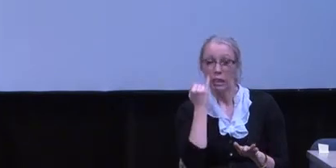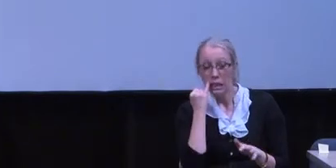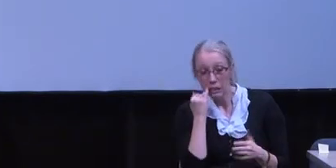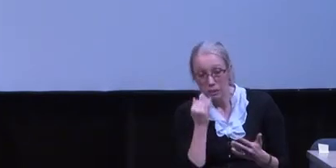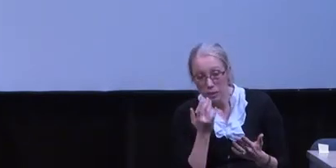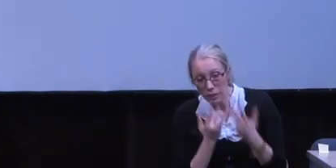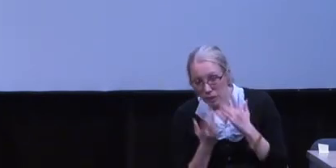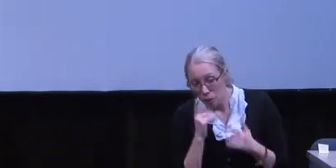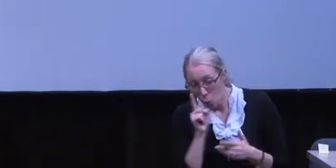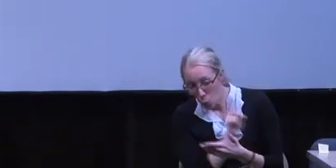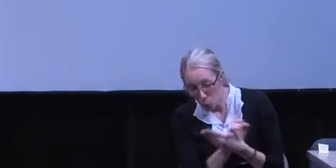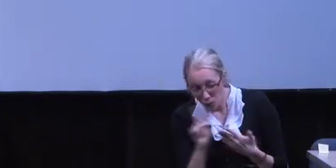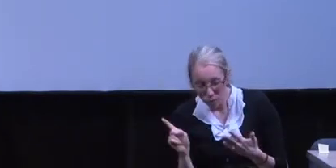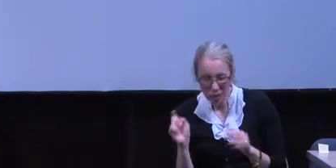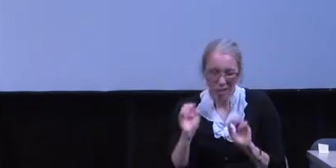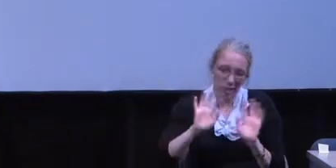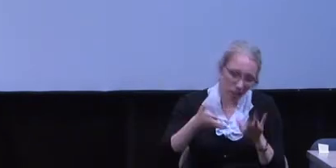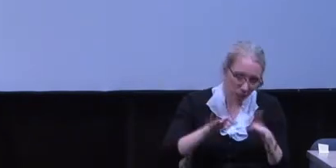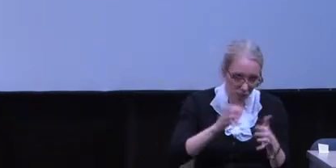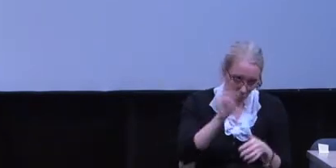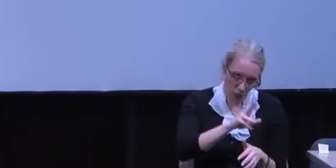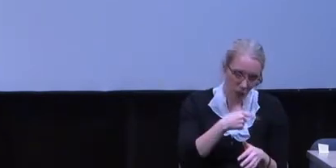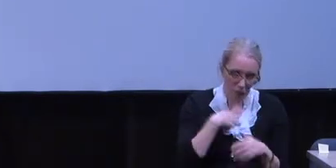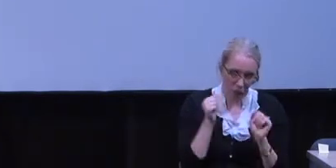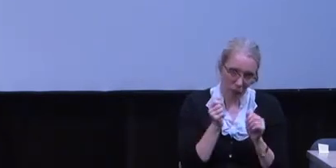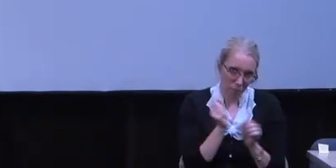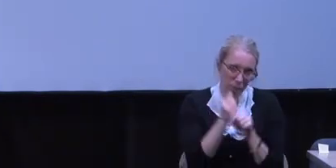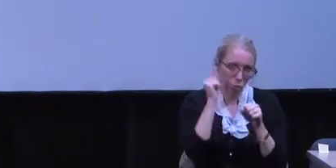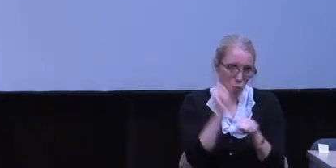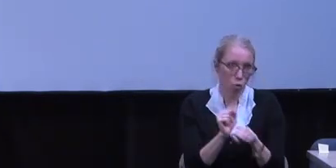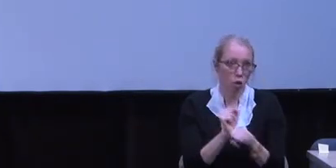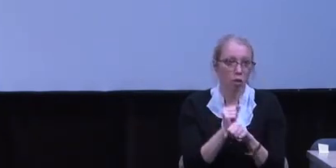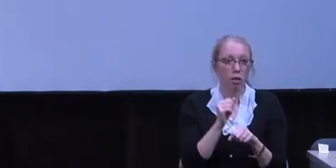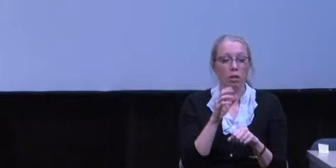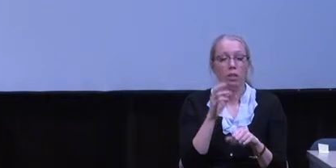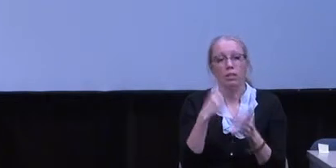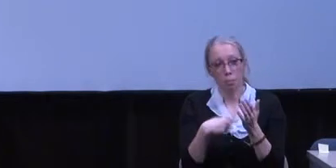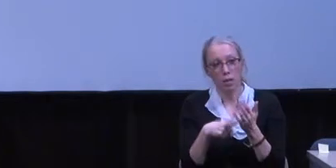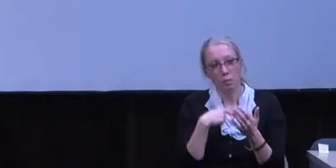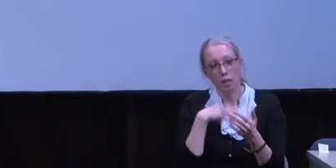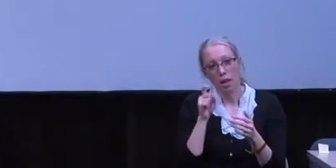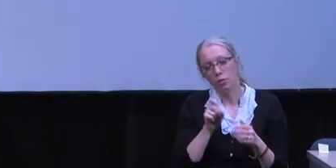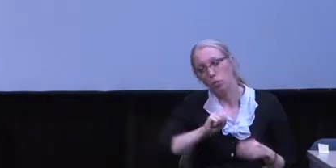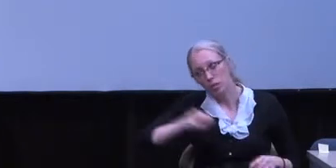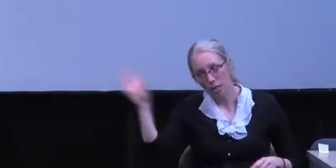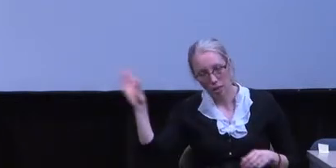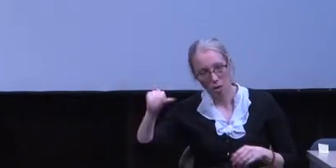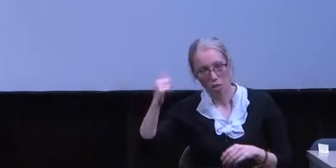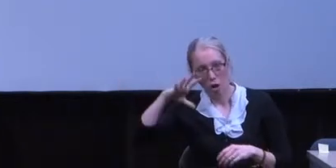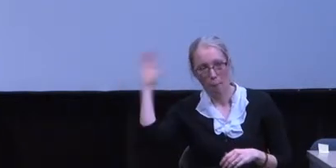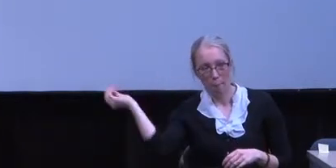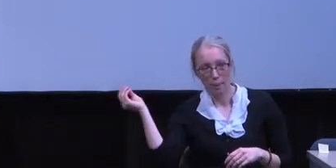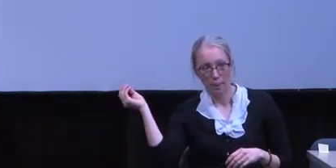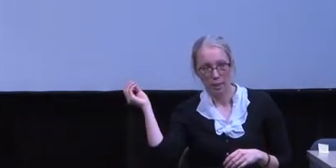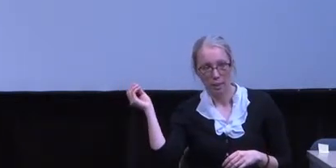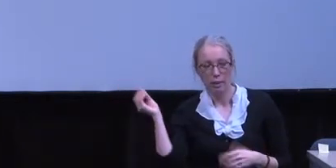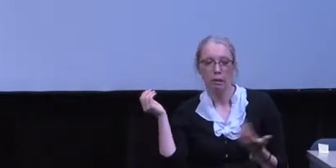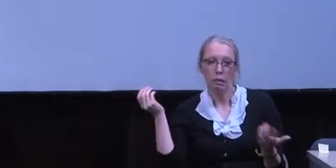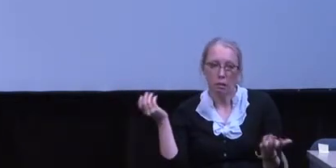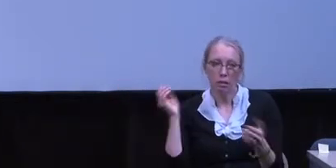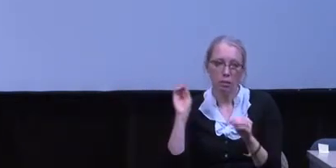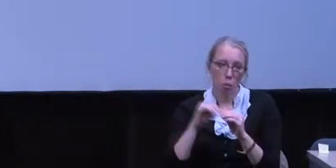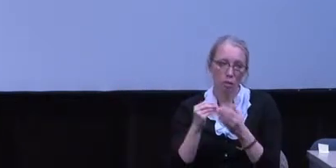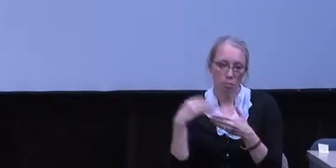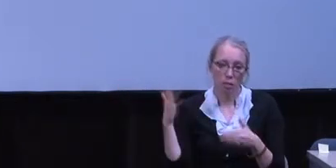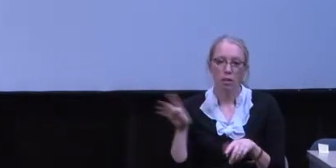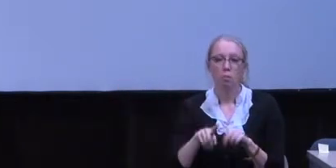a little bit more wiggle room. And if I have to outsource it, it costs a little bit less. If that can't happen, that's okay.